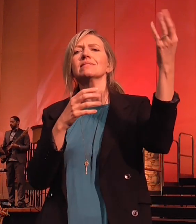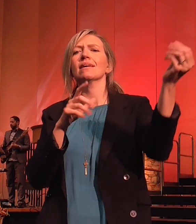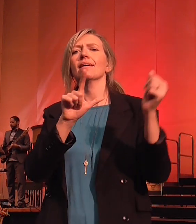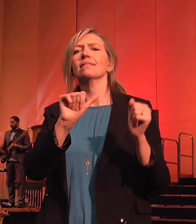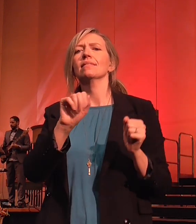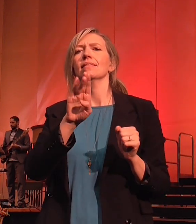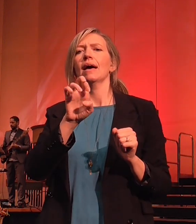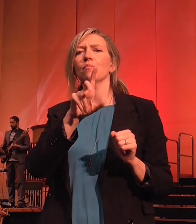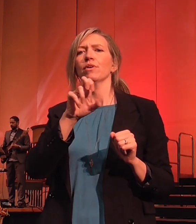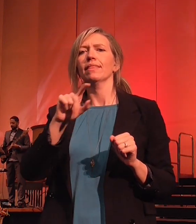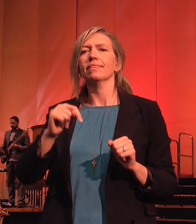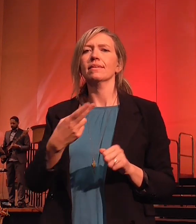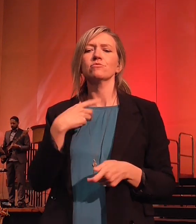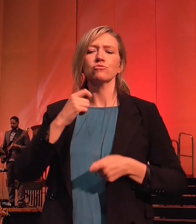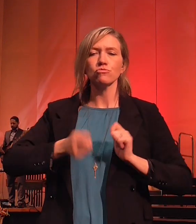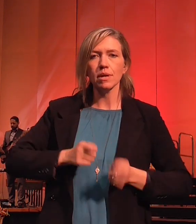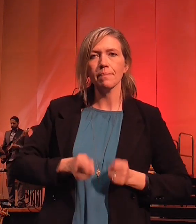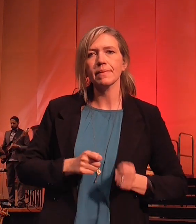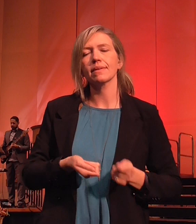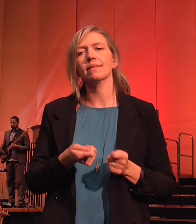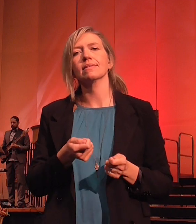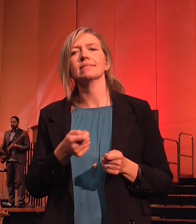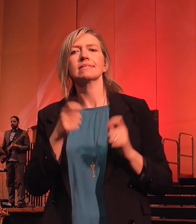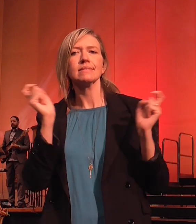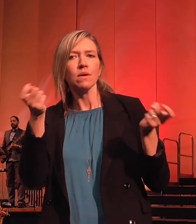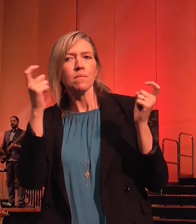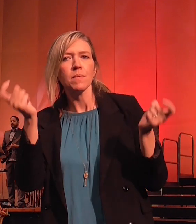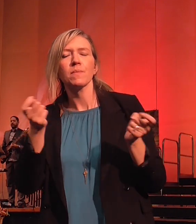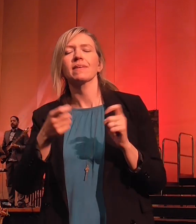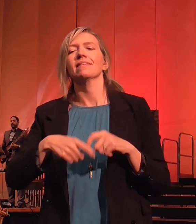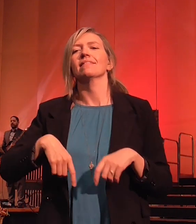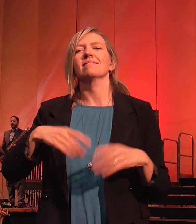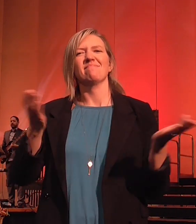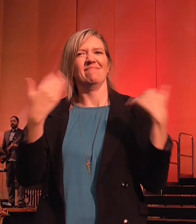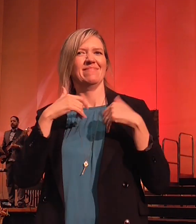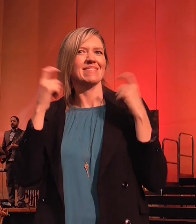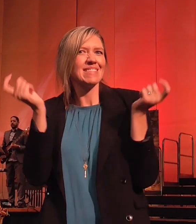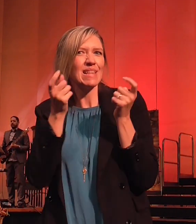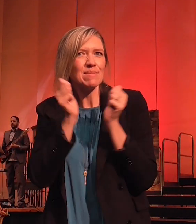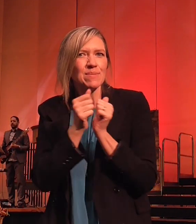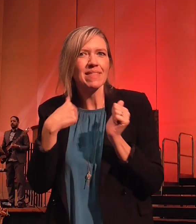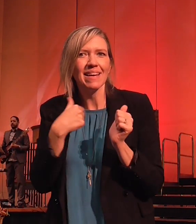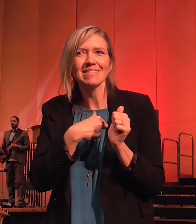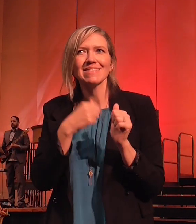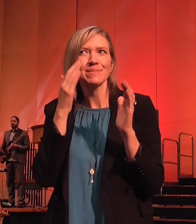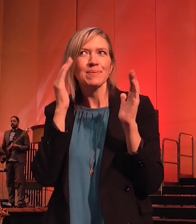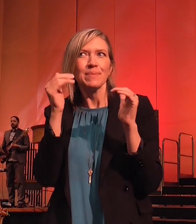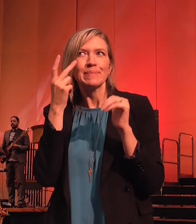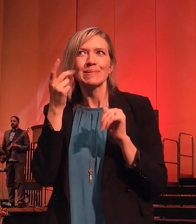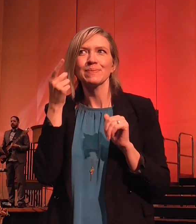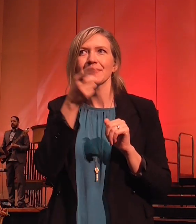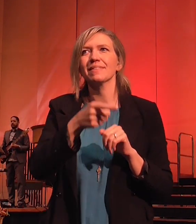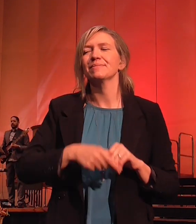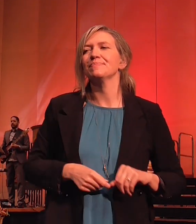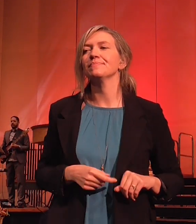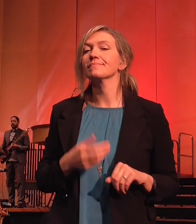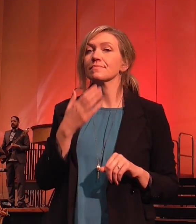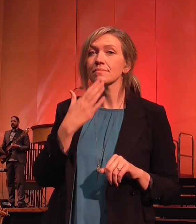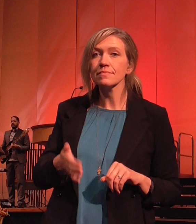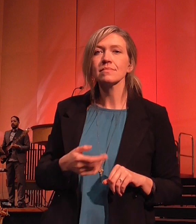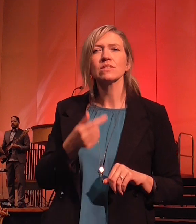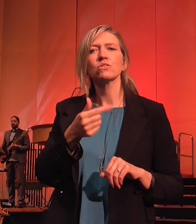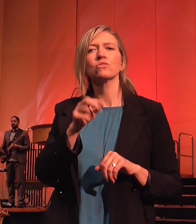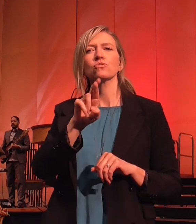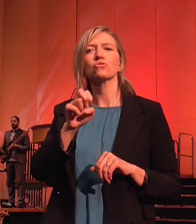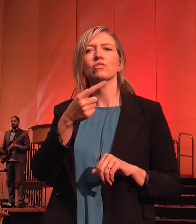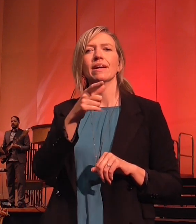outside, and we're going to have some drumming and some ritual and ceremony, so come and celebrate with us. I hope to see you there. Thank you, Reverend